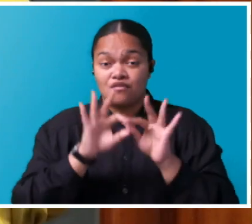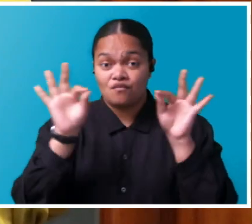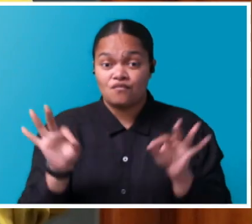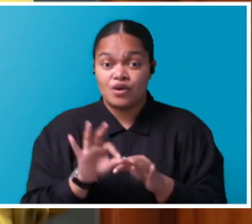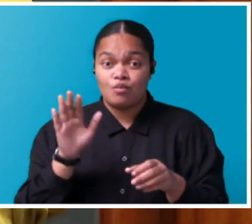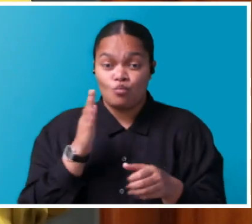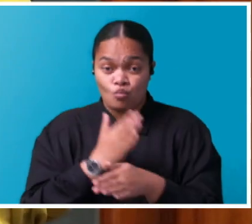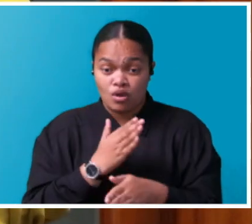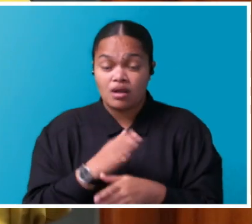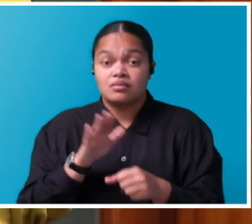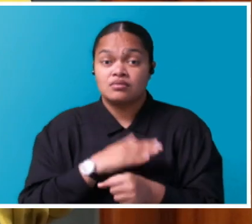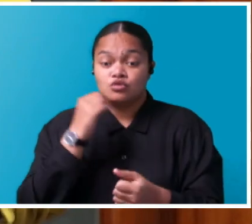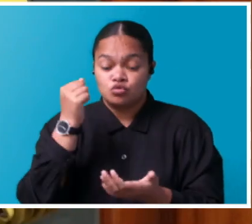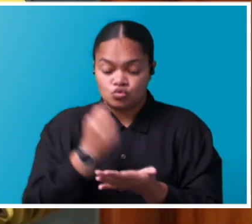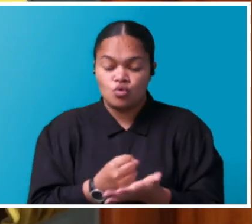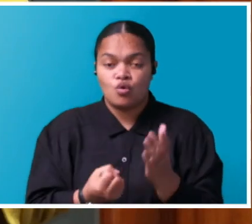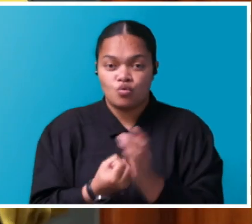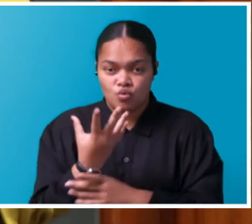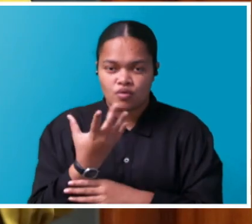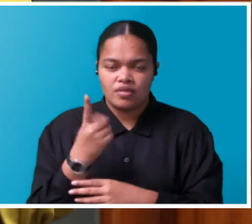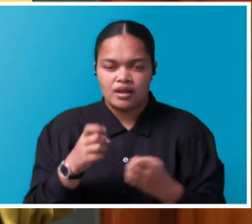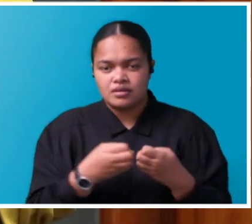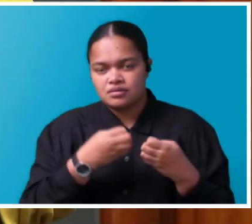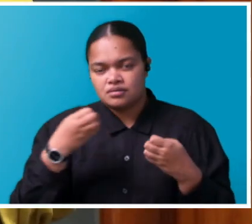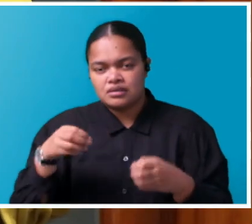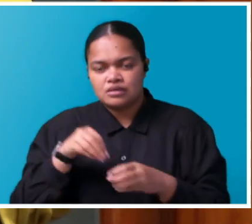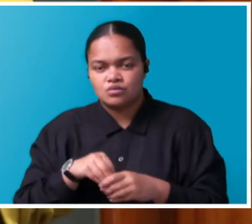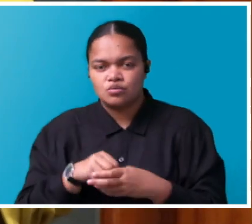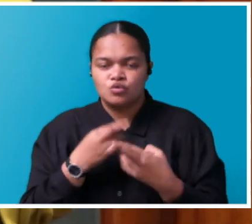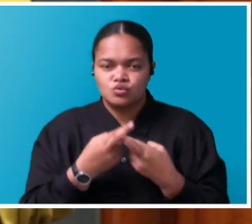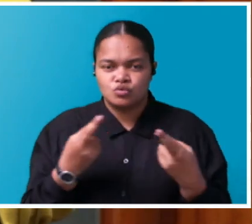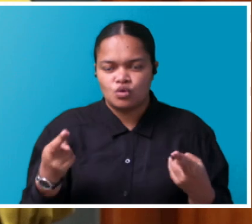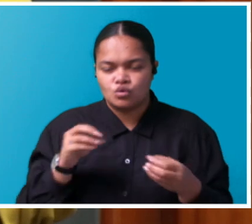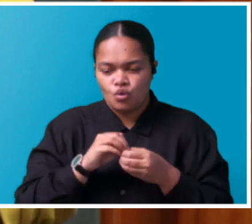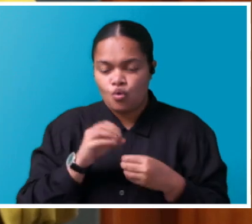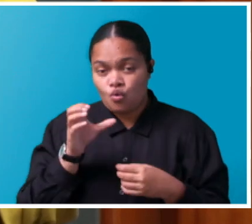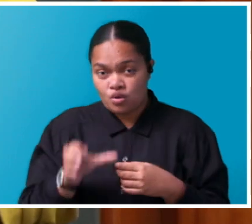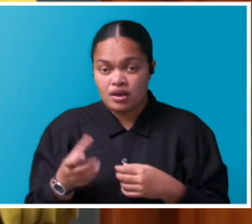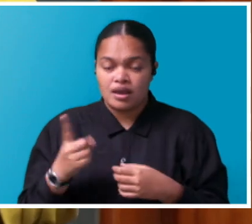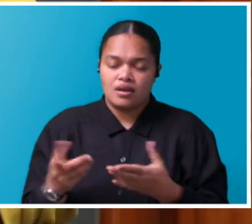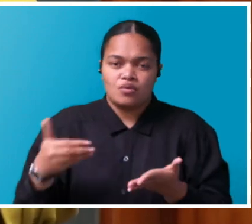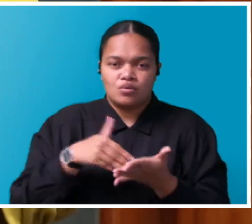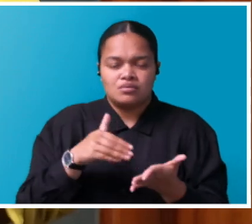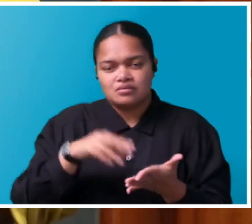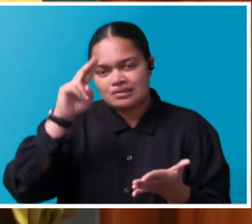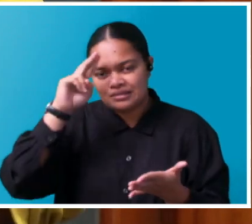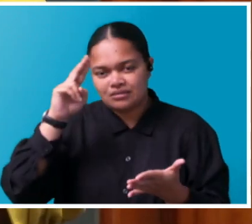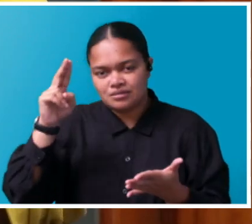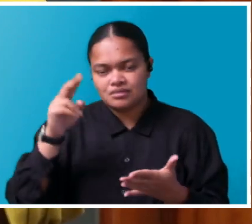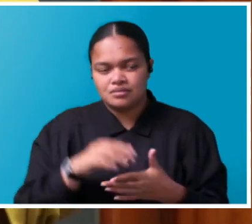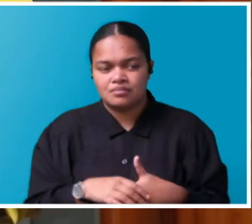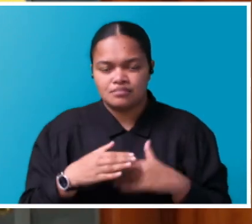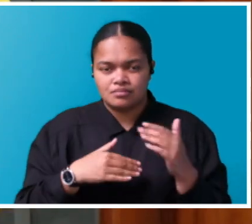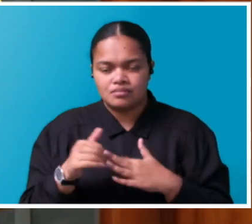growth and expansion in terms of development, including the resource owners and contribution to nation building. Honorable